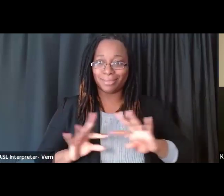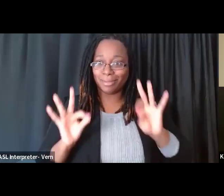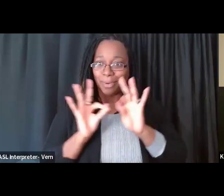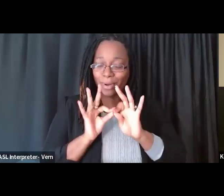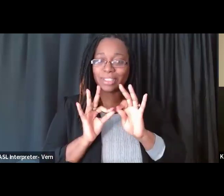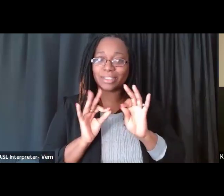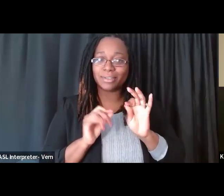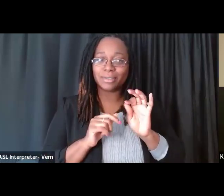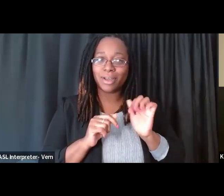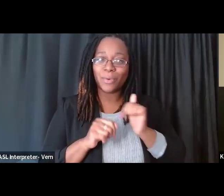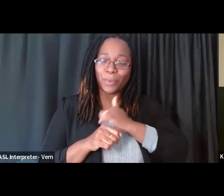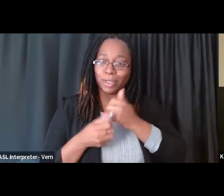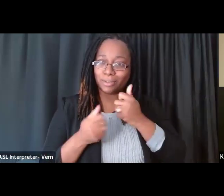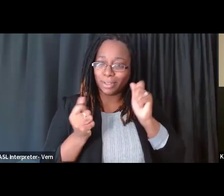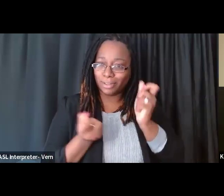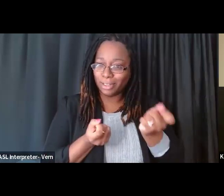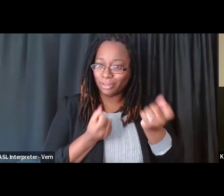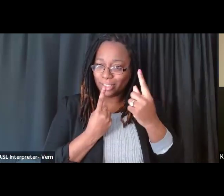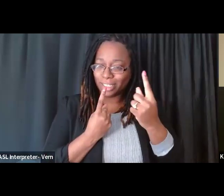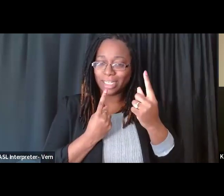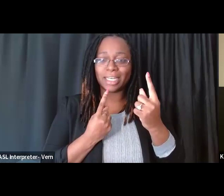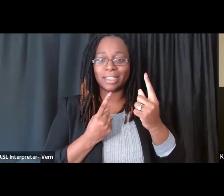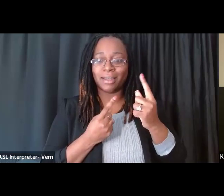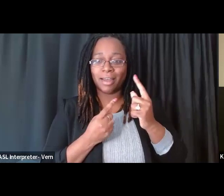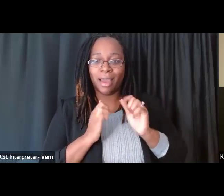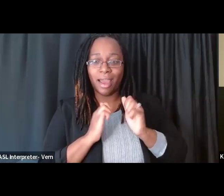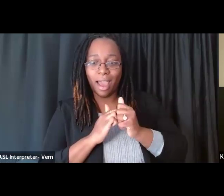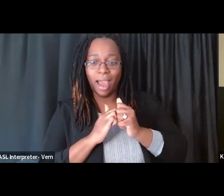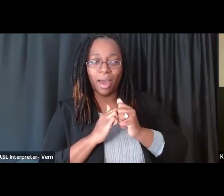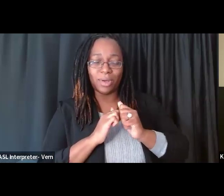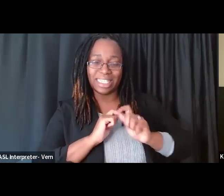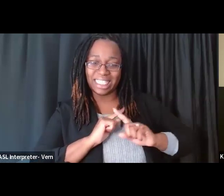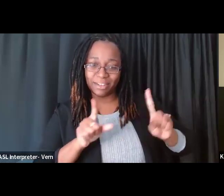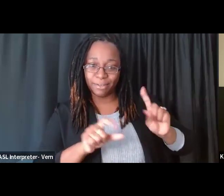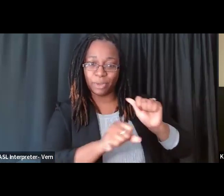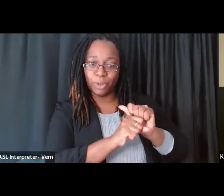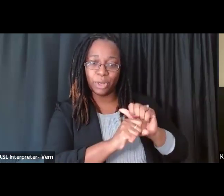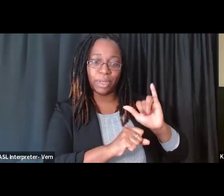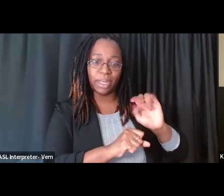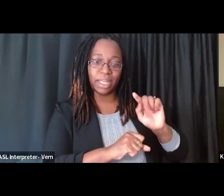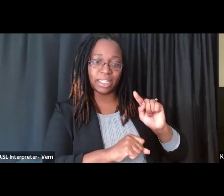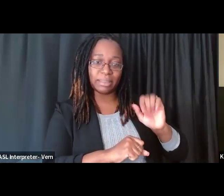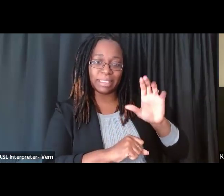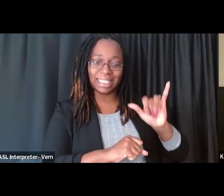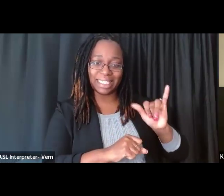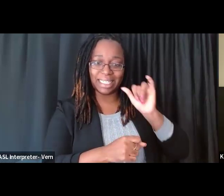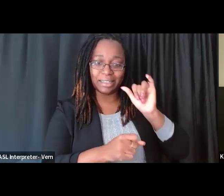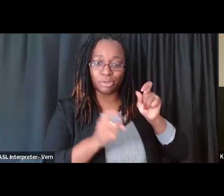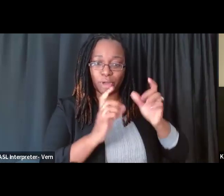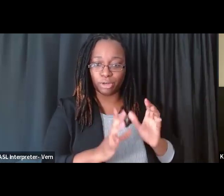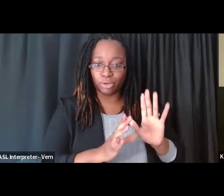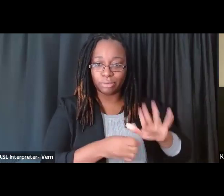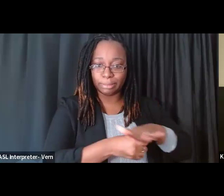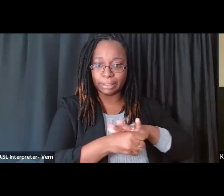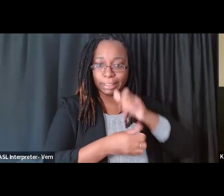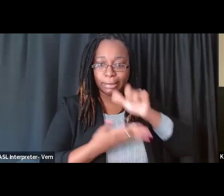all understand the value of working with an intimacy director in our space. So this letter is for you. Dear